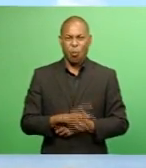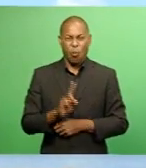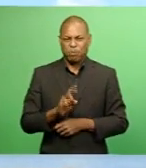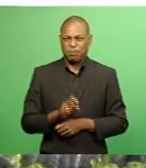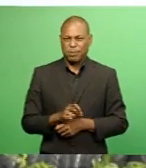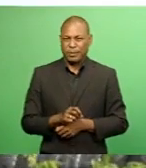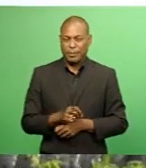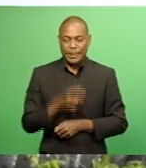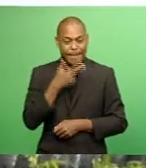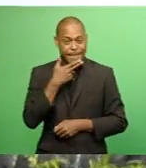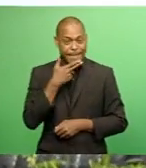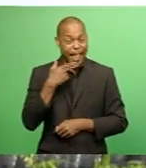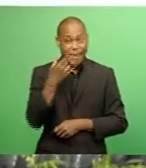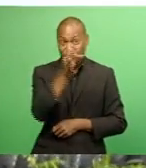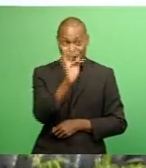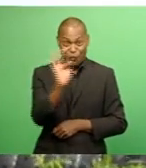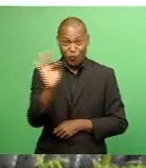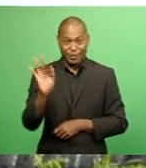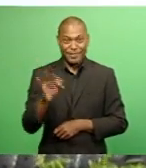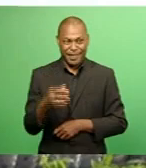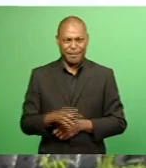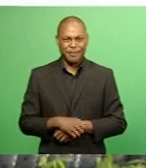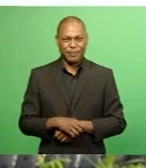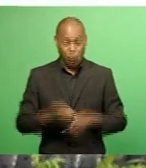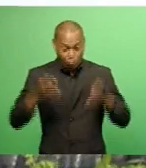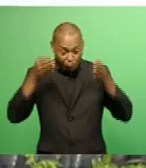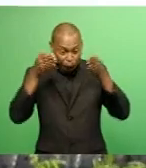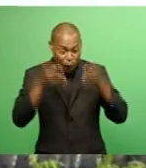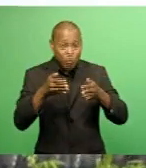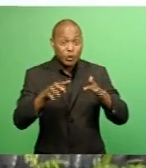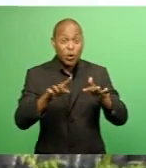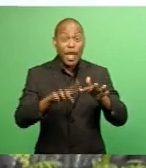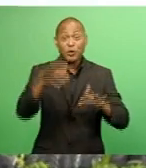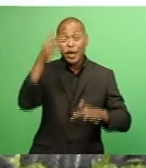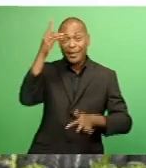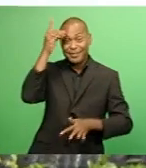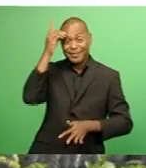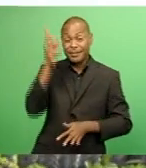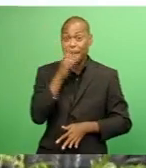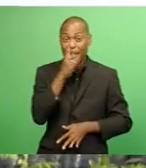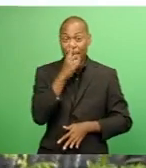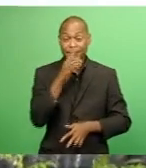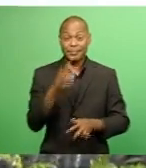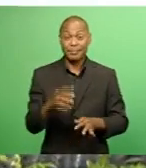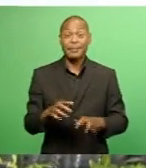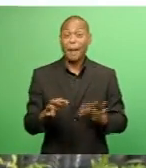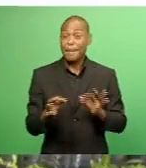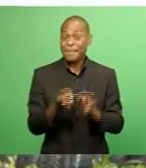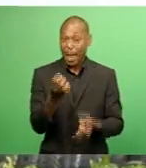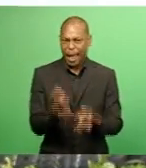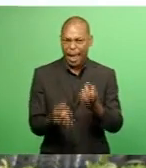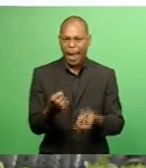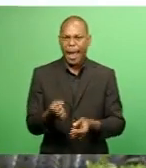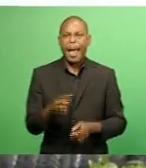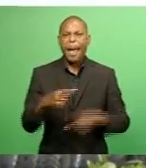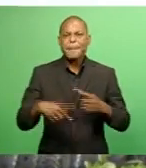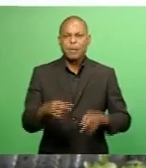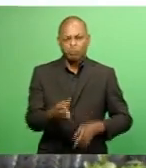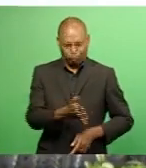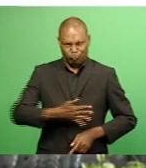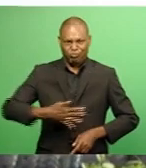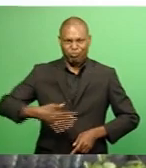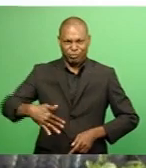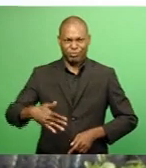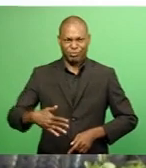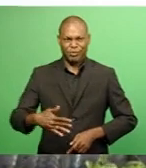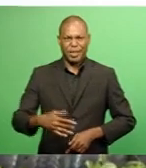primary forest. The project also focuses on educating the people of Benga about the lagoon's ecosystem and the ways in